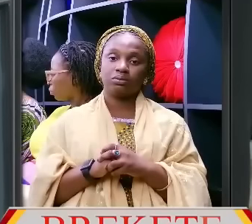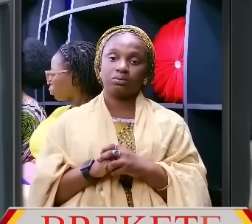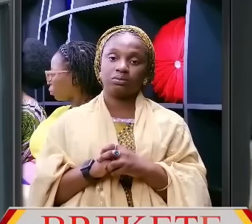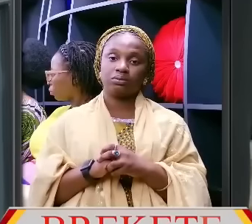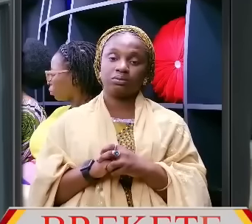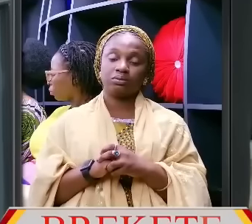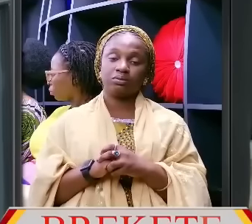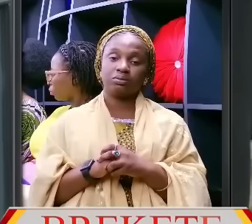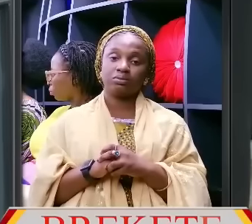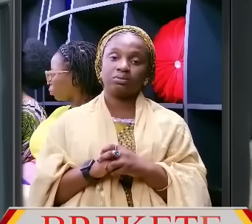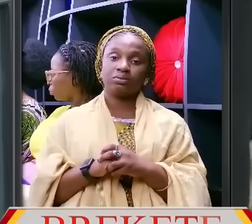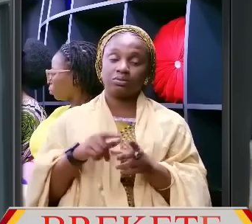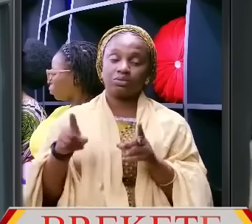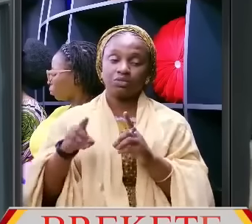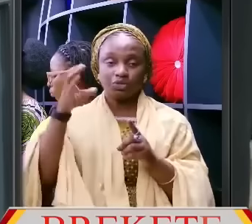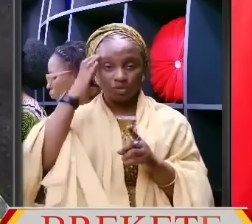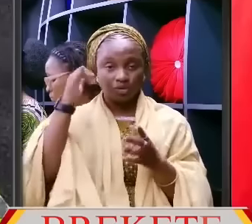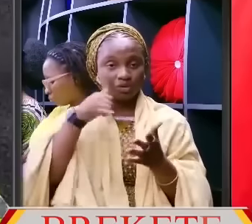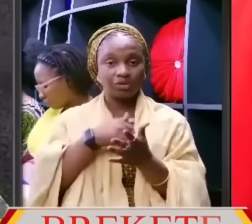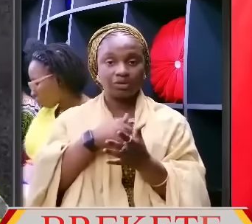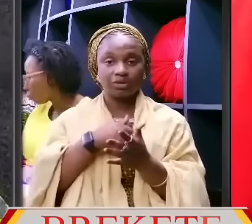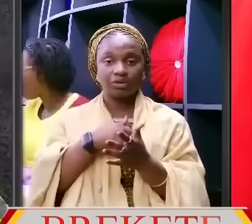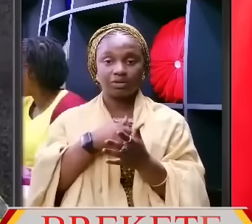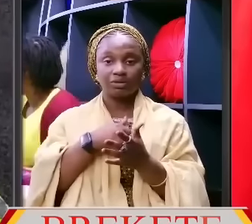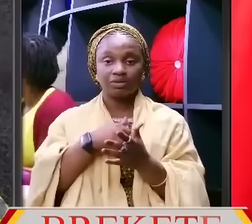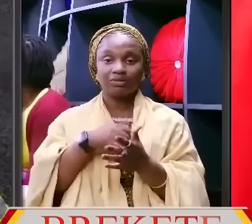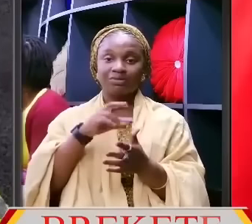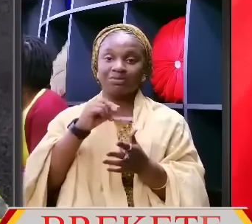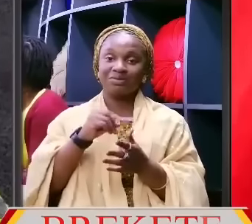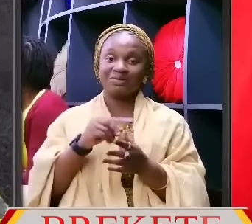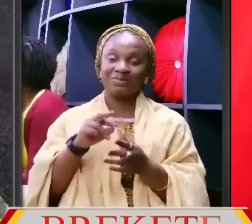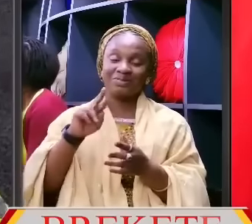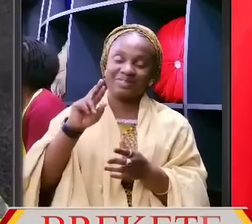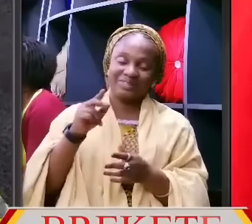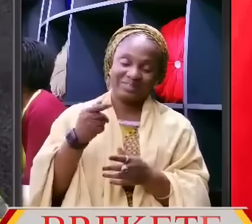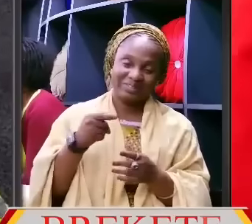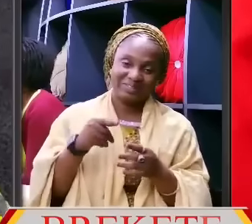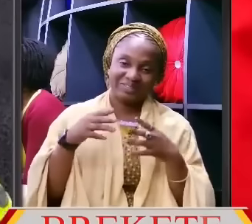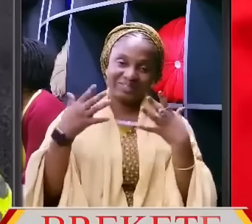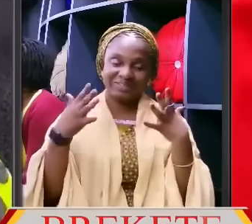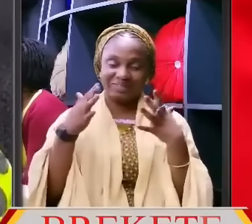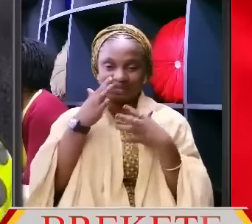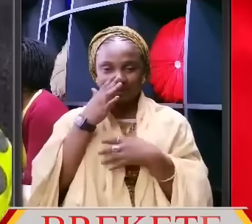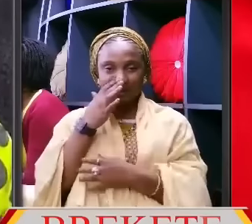him? Thank you very much. You hear him, sir? I hear him. And Gary water no day inside.